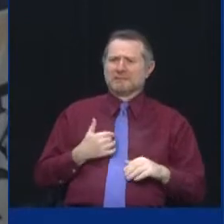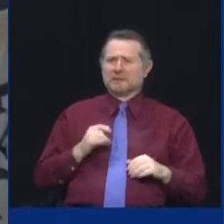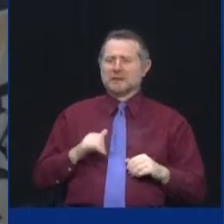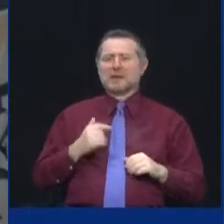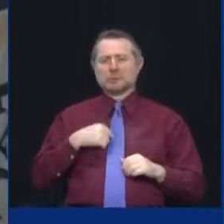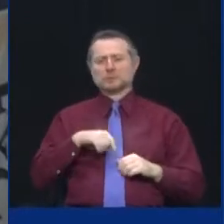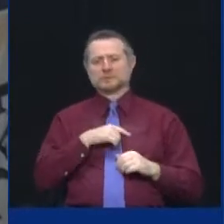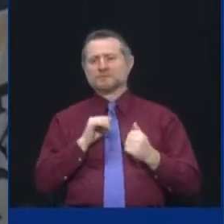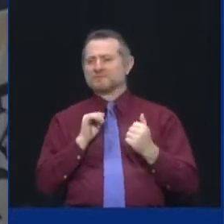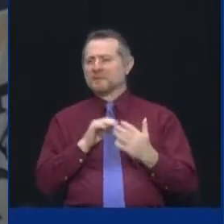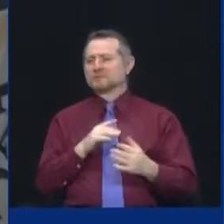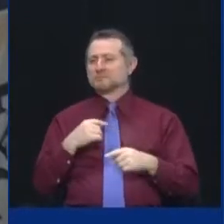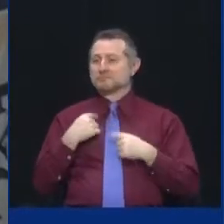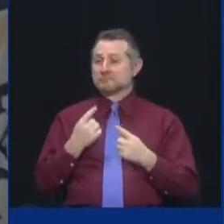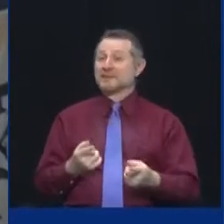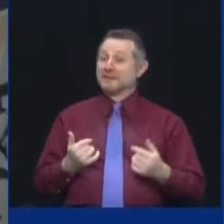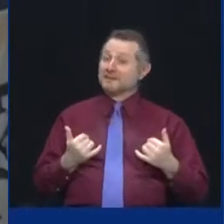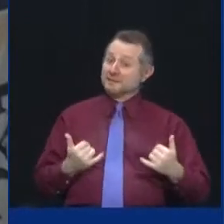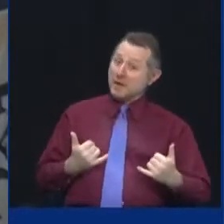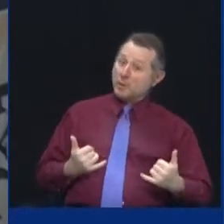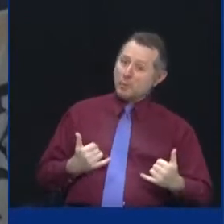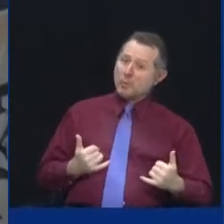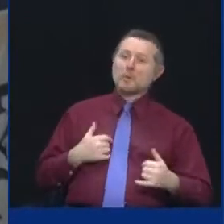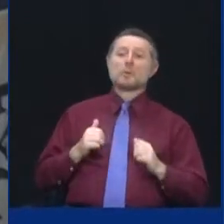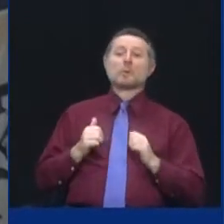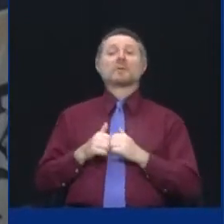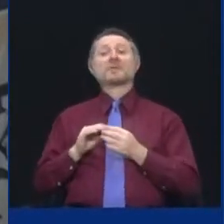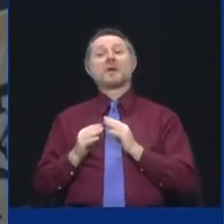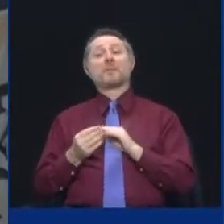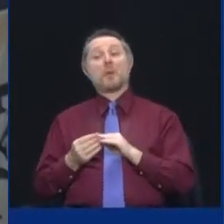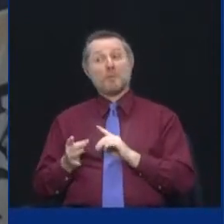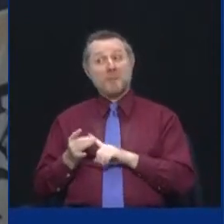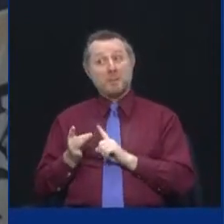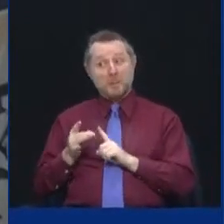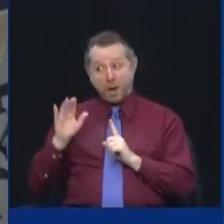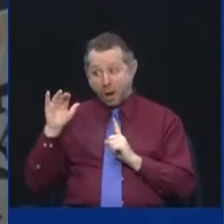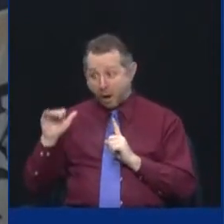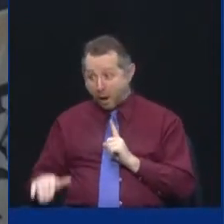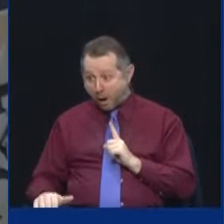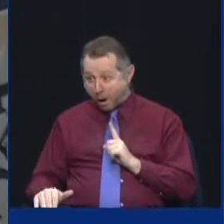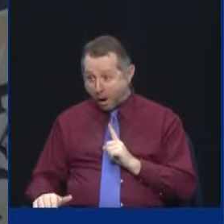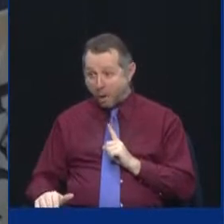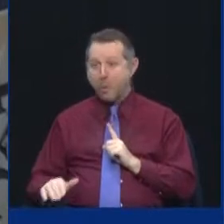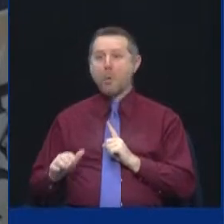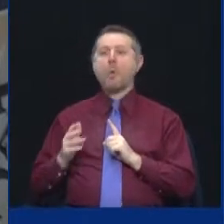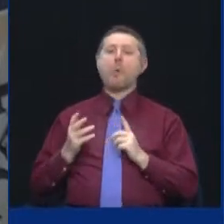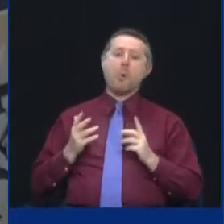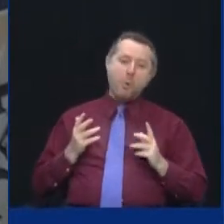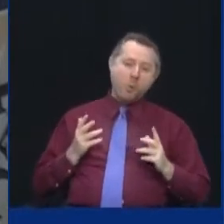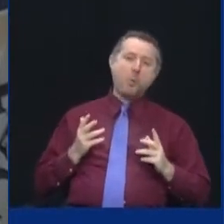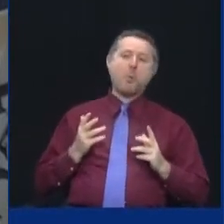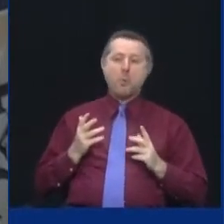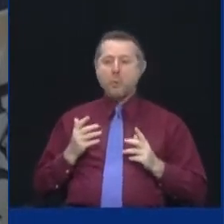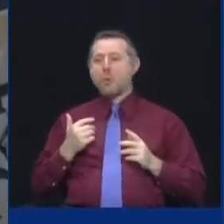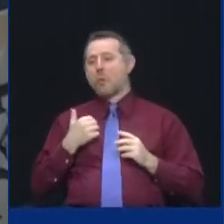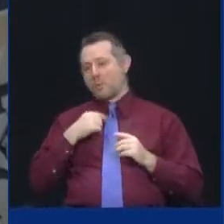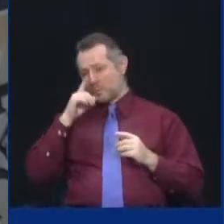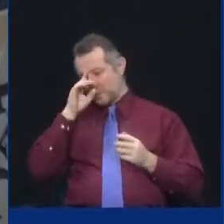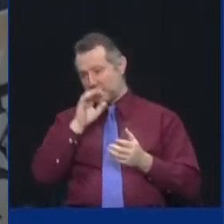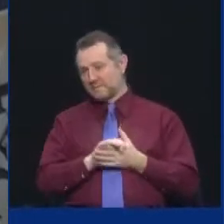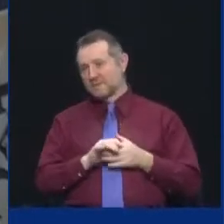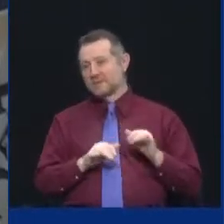Now, with these numbers, I believe we can make it